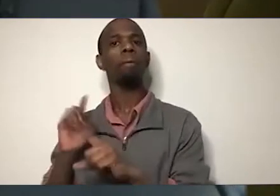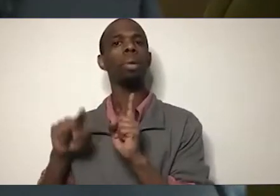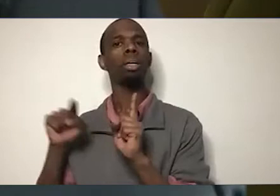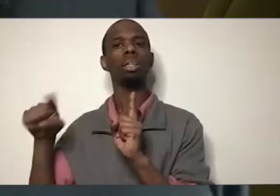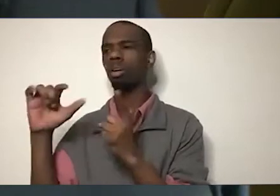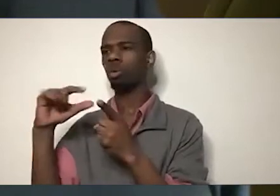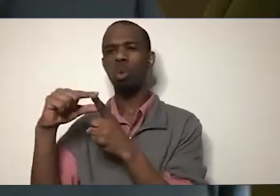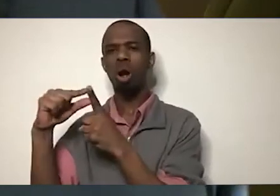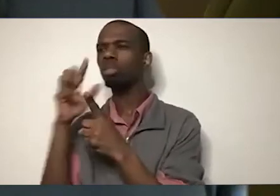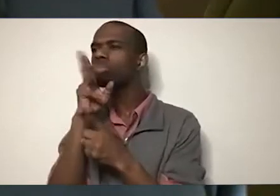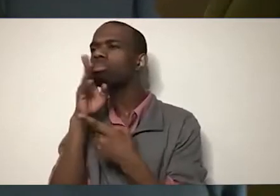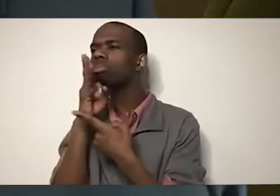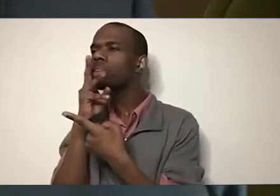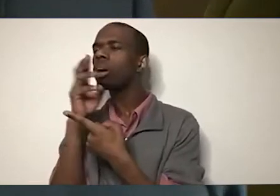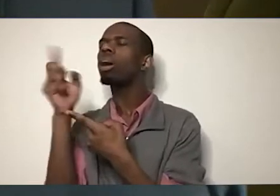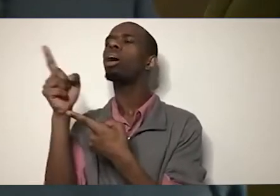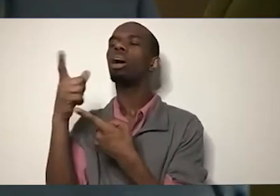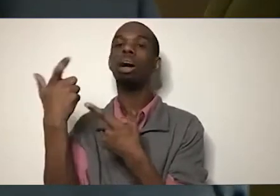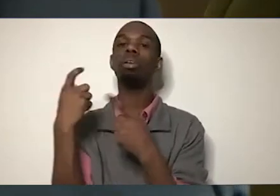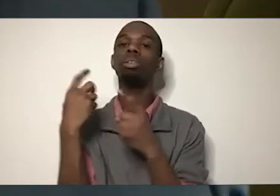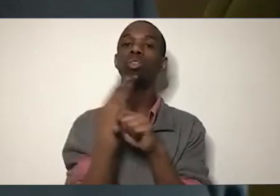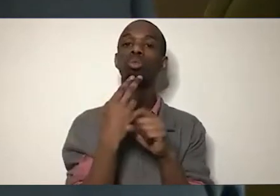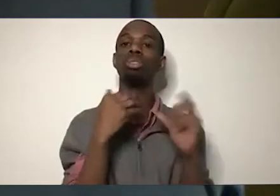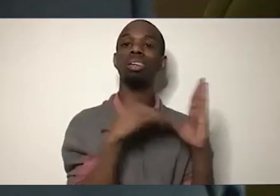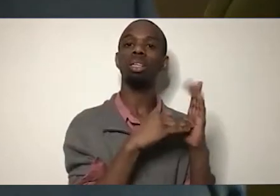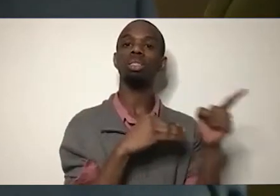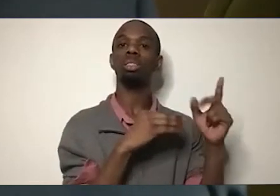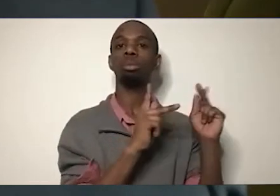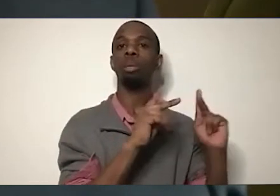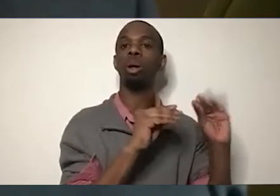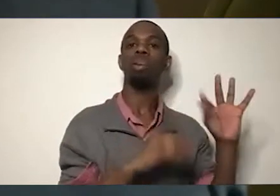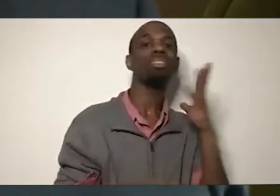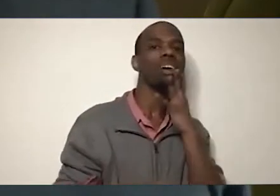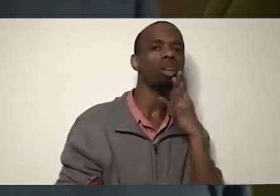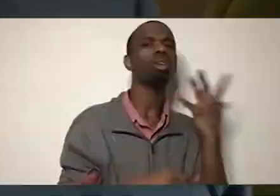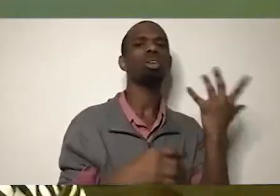And so these semantics are operating against us. Even today, New York Times article,